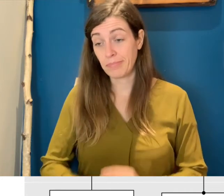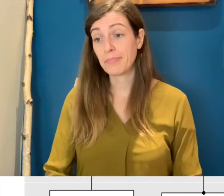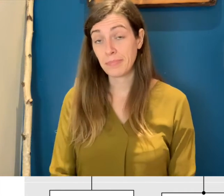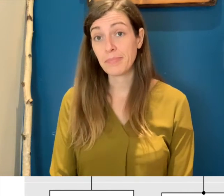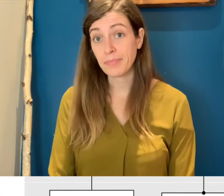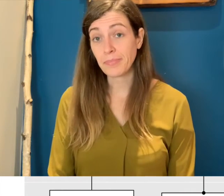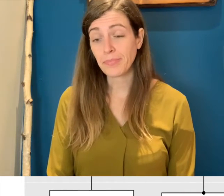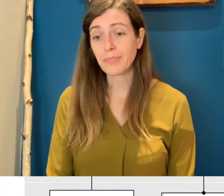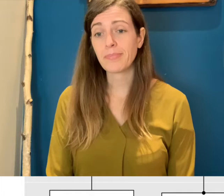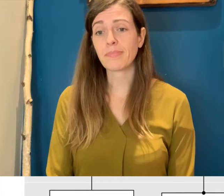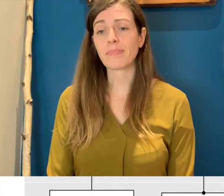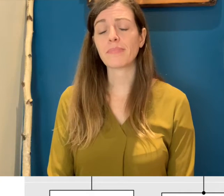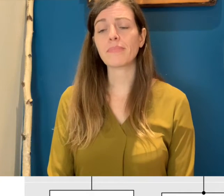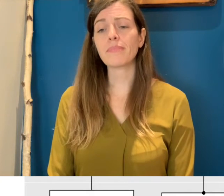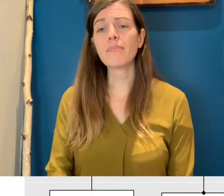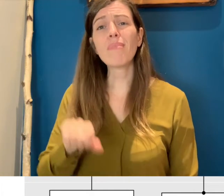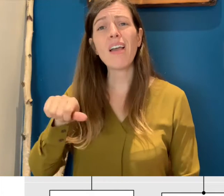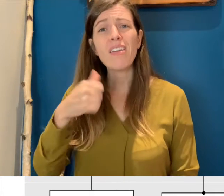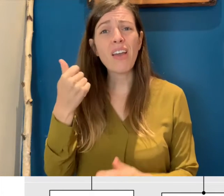overlaid over the box plots.